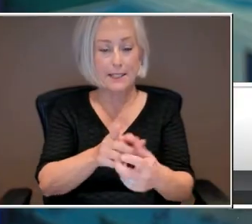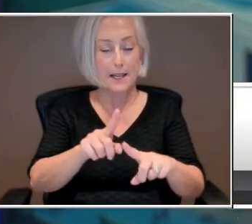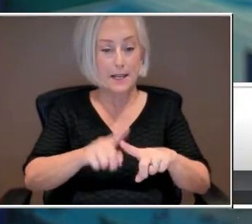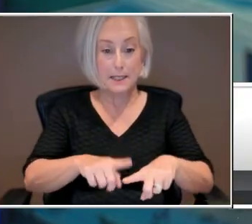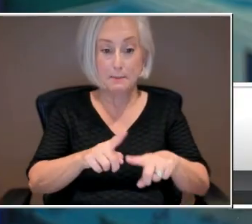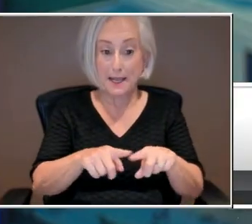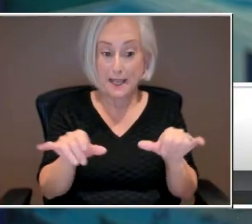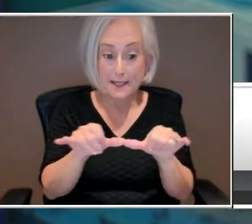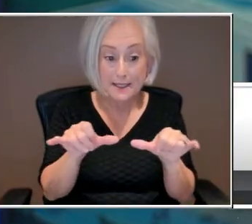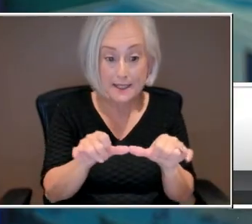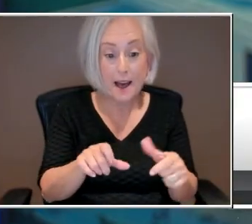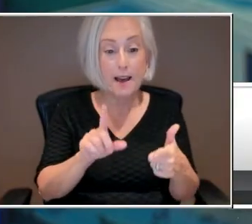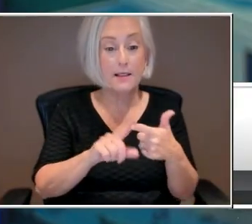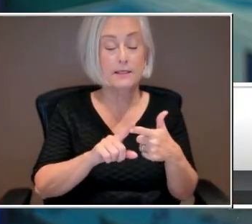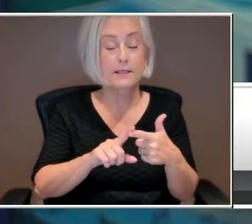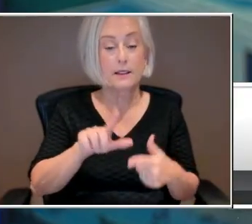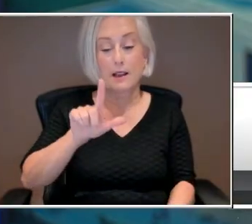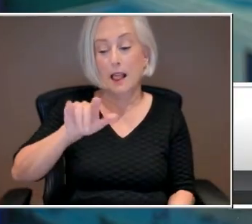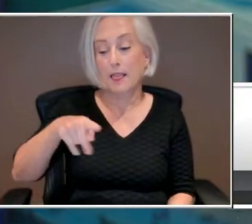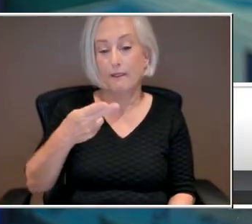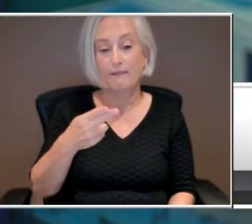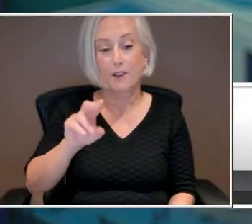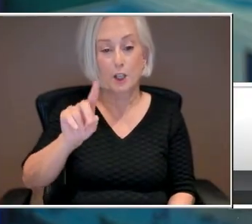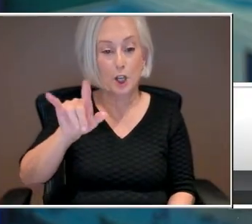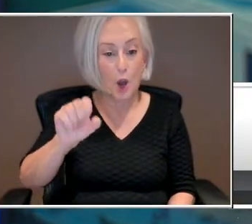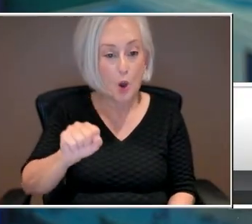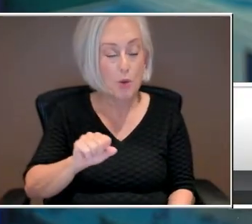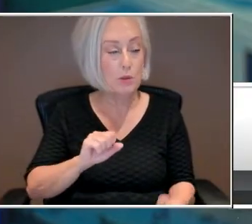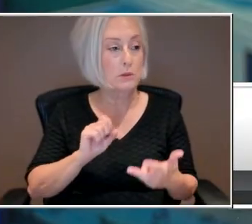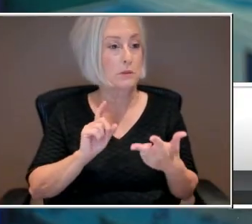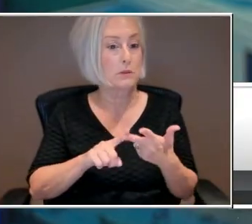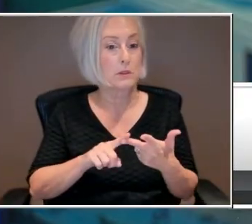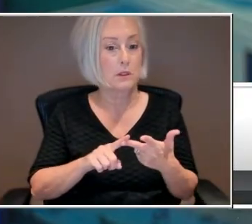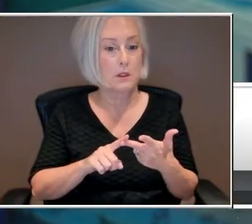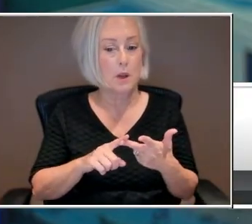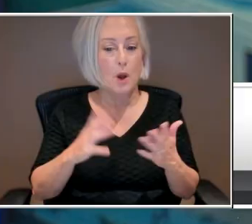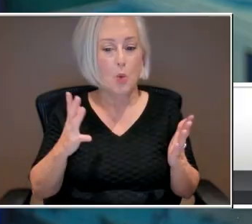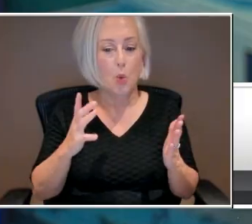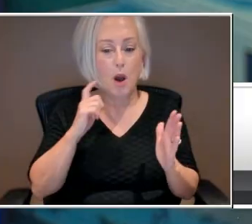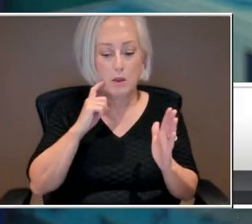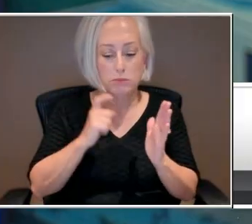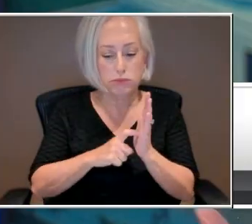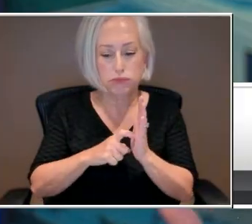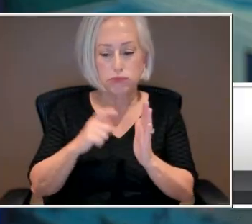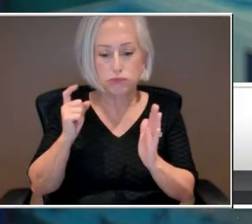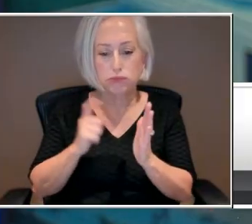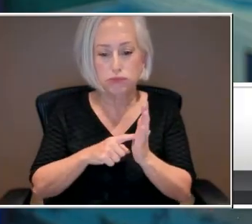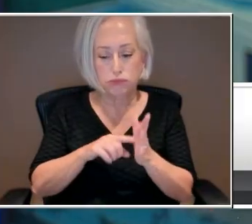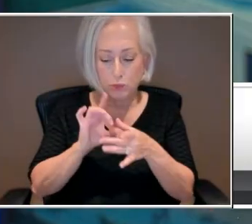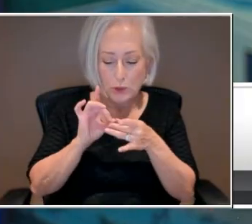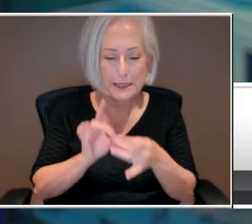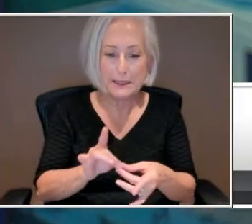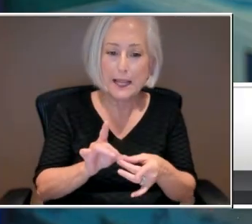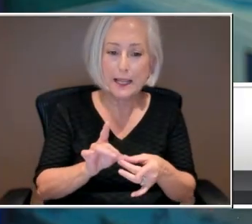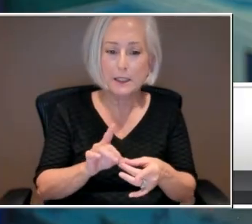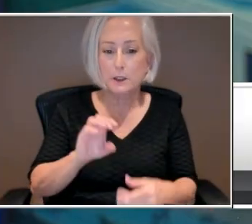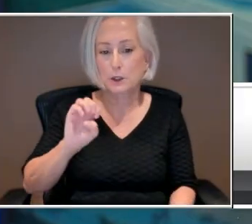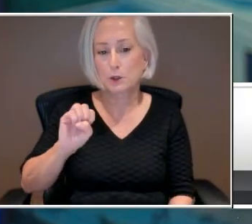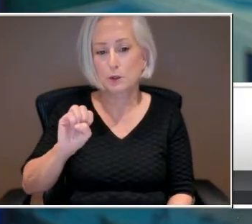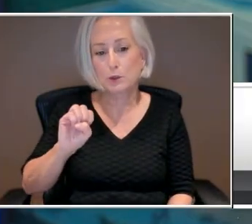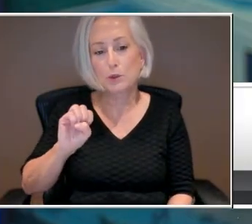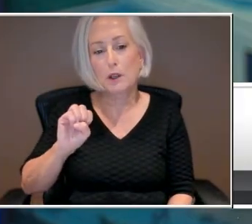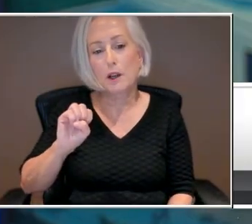the markers, and treatment has advanced that in some situations it's helpful to give the chemo and